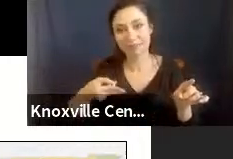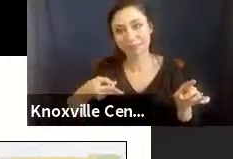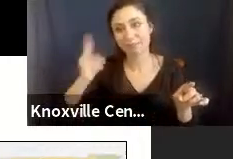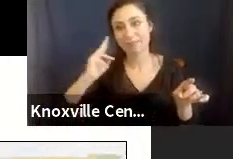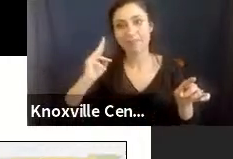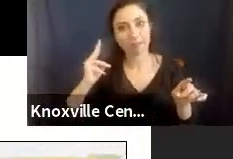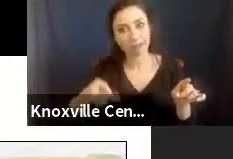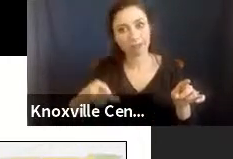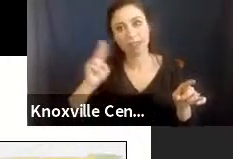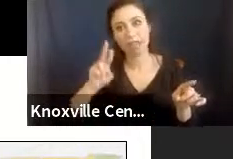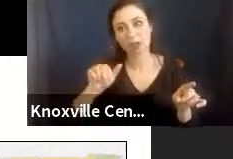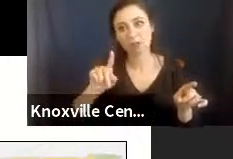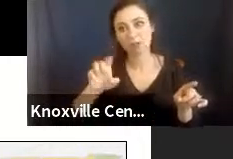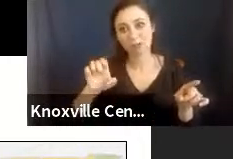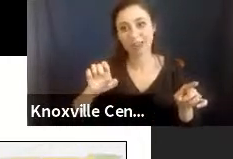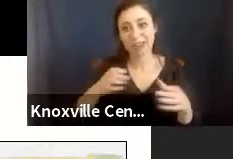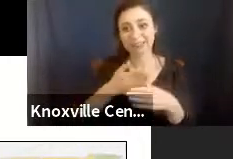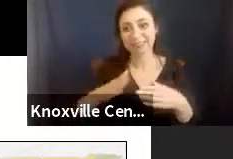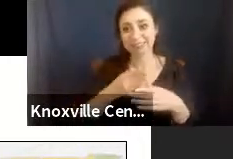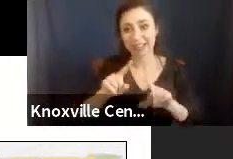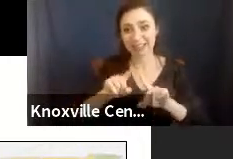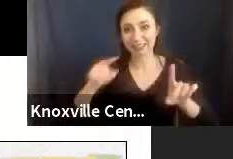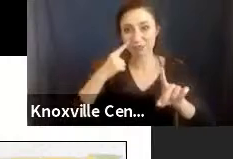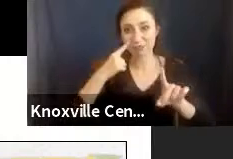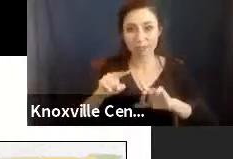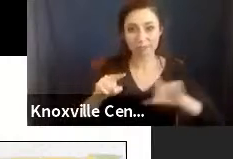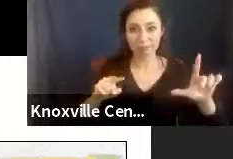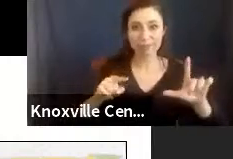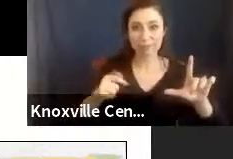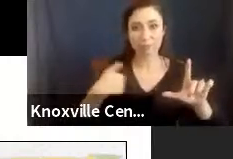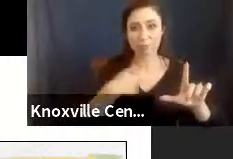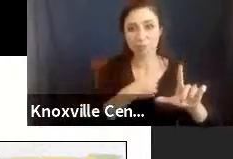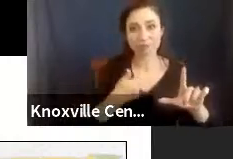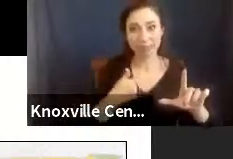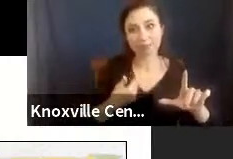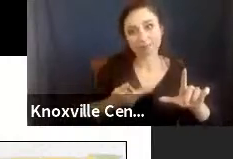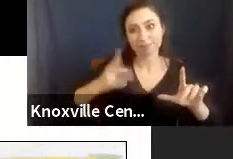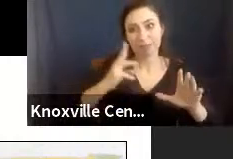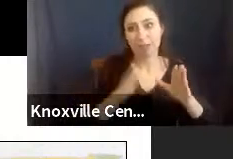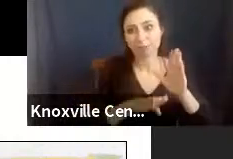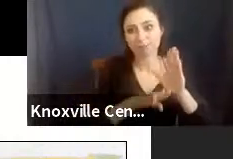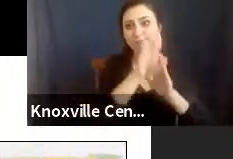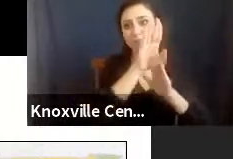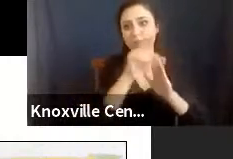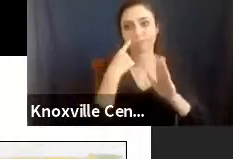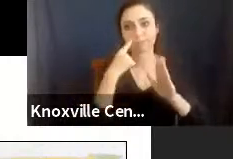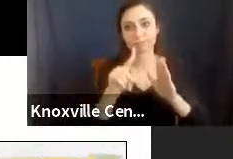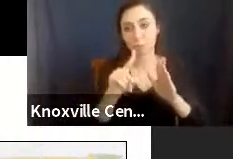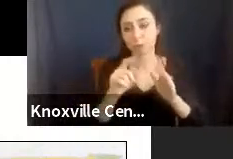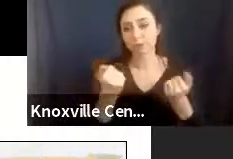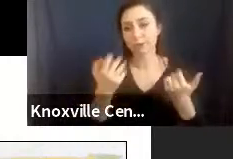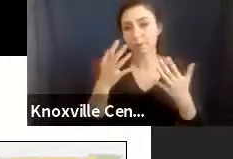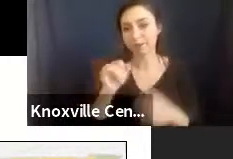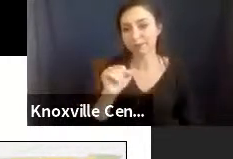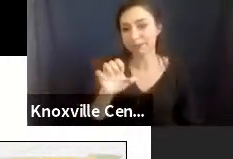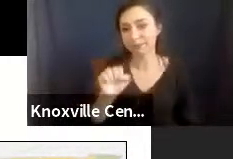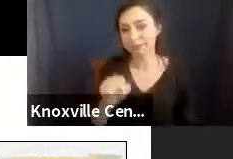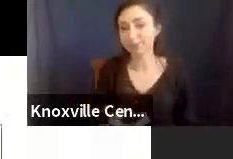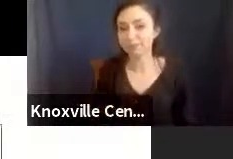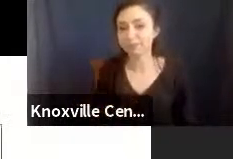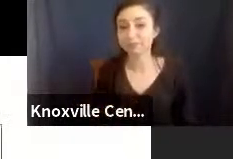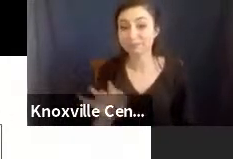the scale is different on the left-hand side, but we've had the highest growth rate of the four, is my understanding. Next